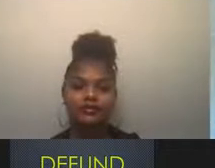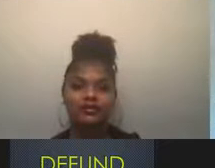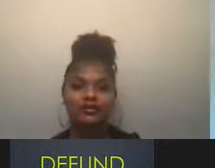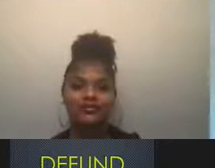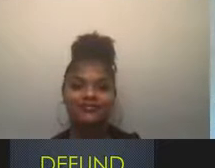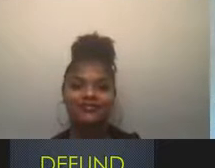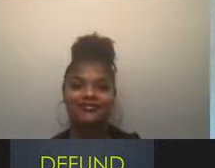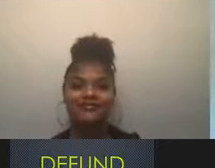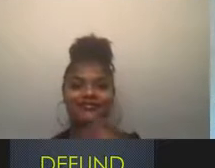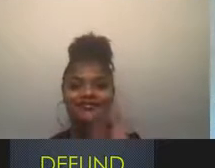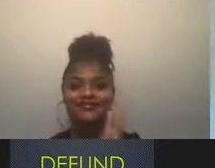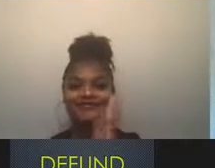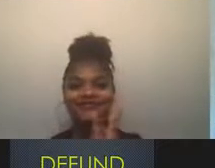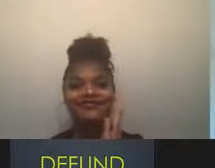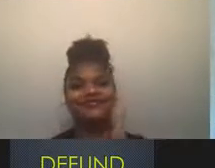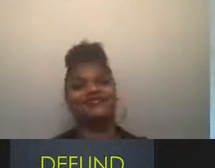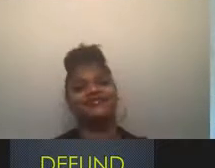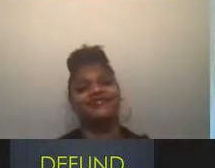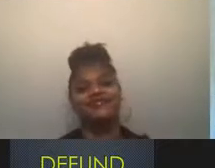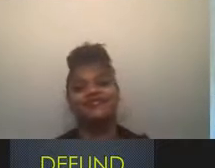HGS mentor next year.